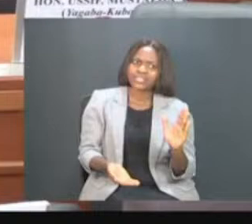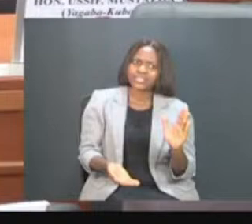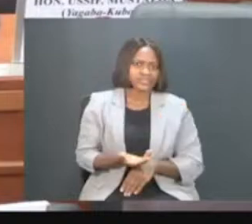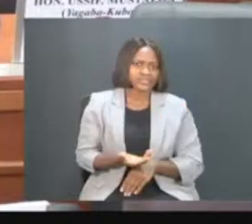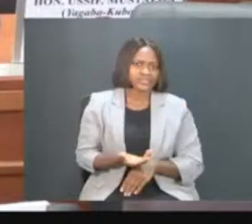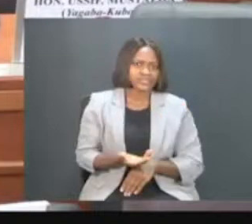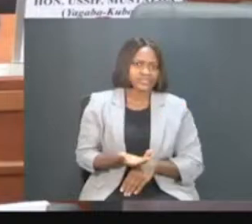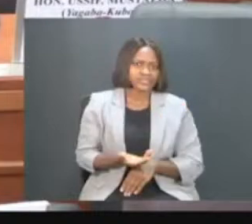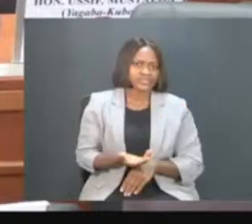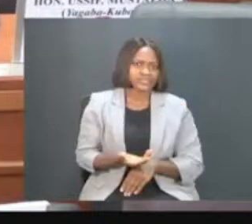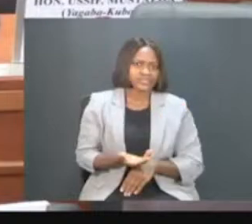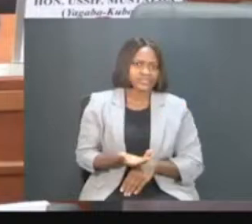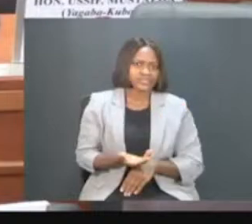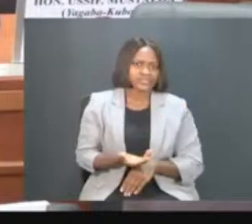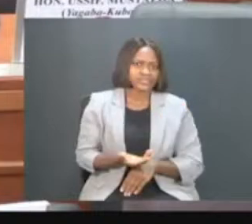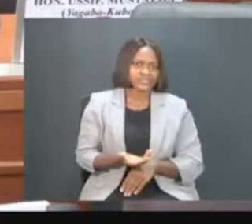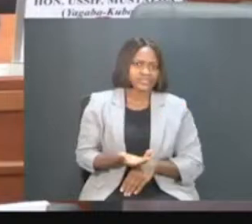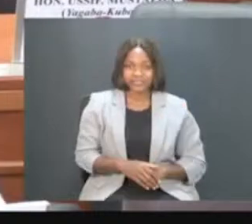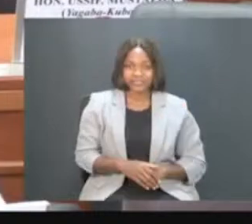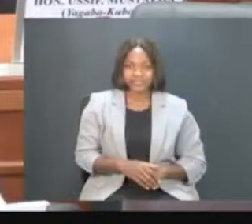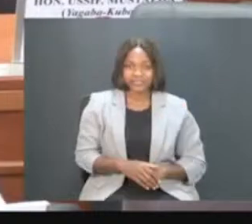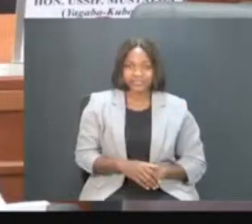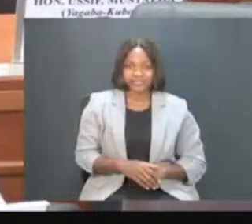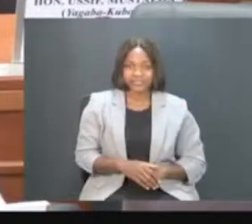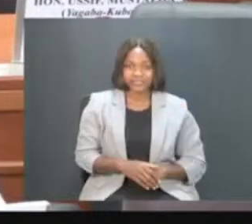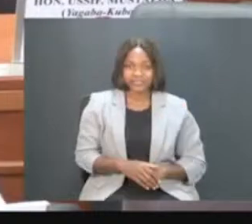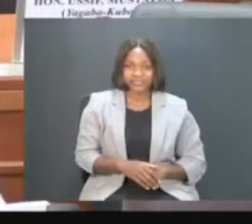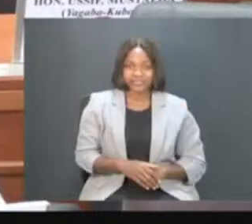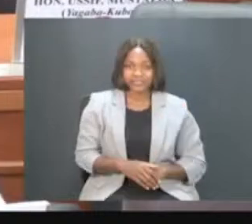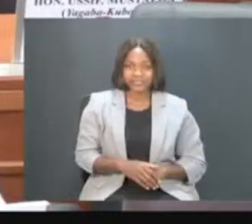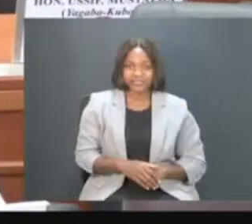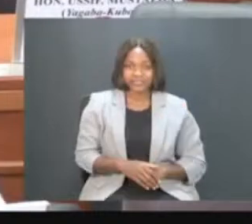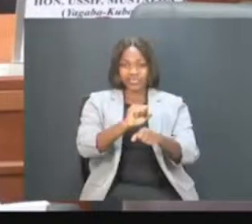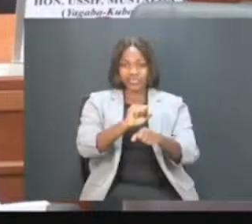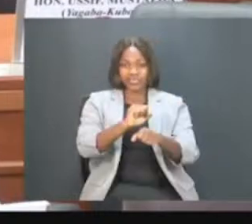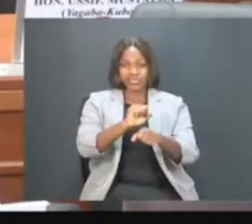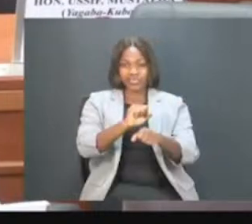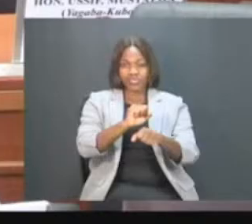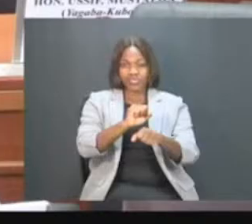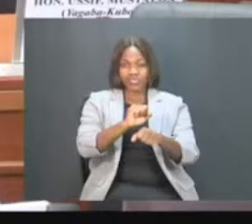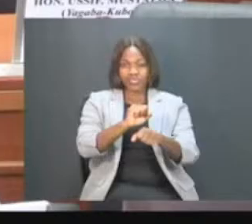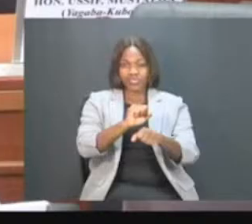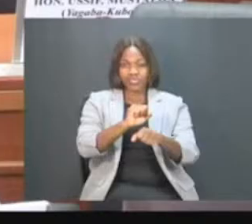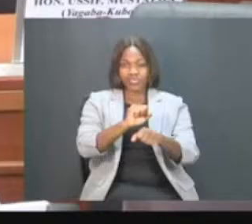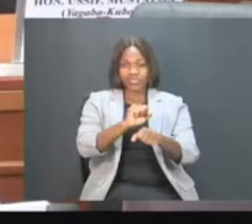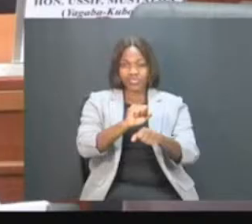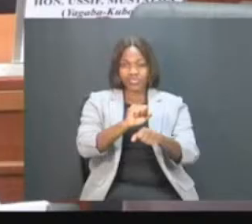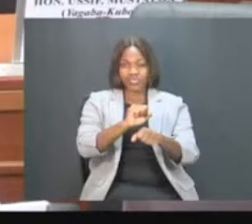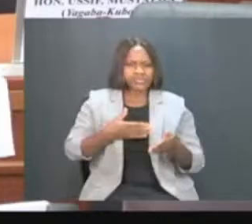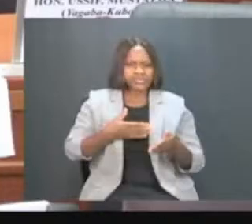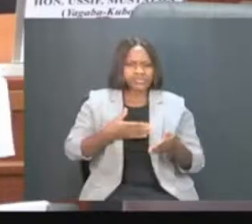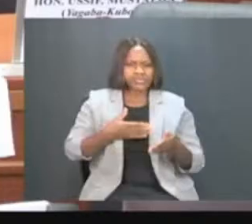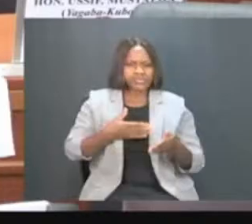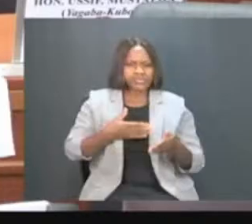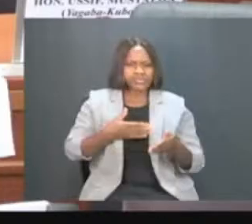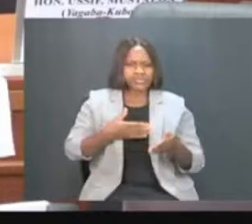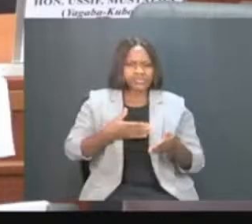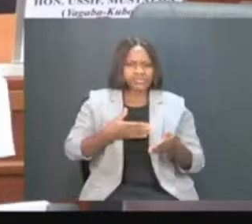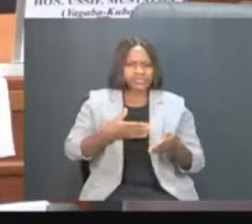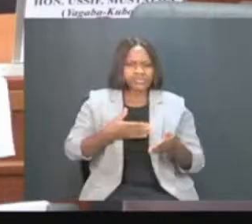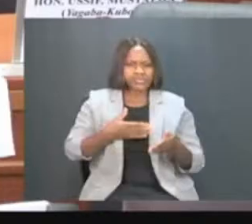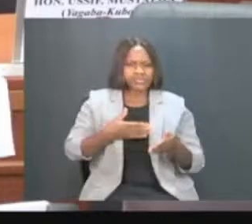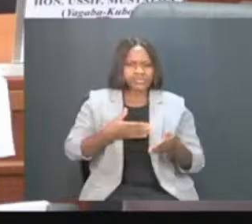In fact, Mr. Speaker, if you read the functions of the authority that they have listed, please permit me to read the functions. Section